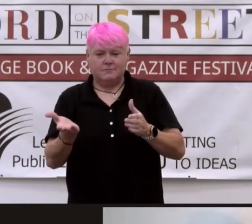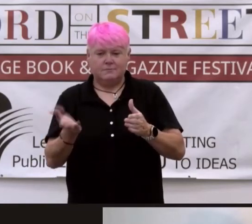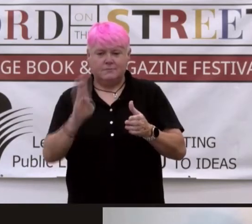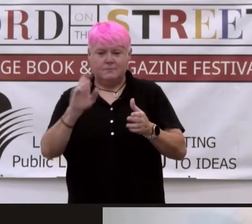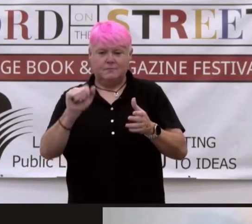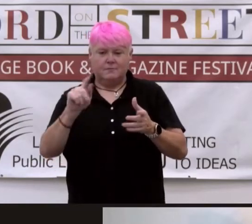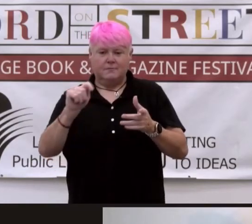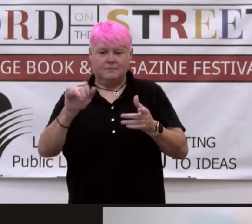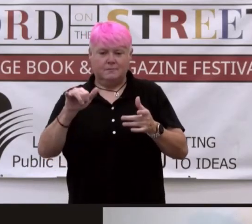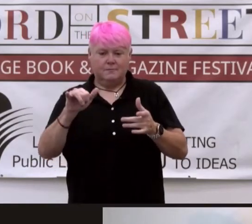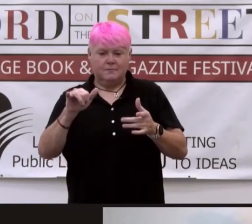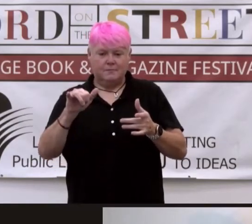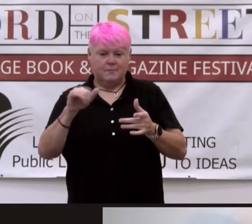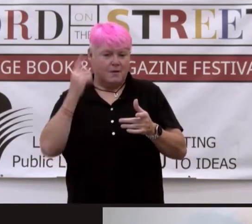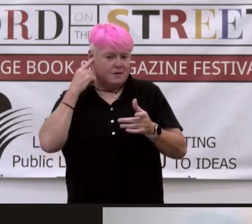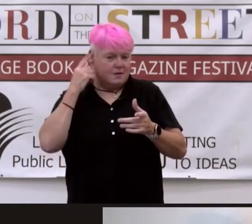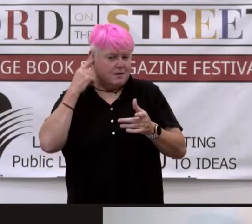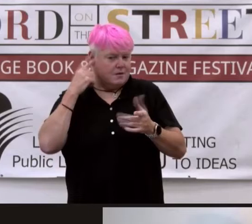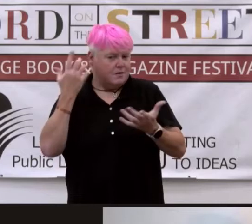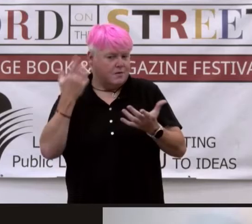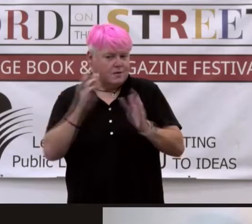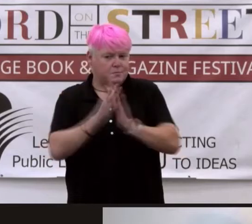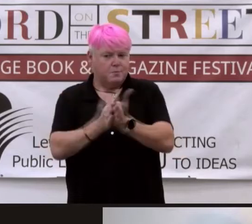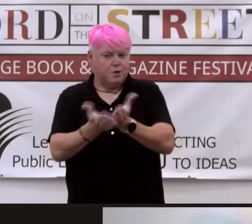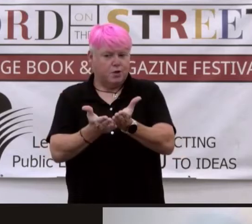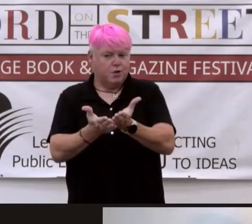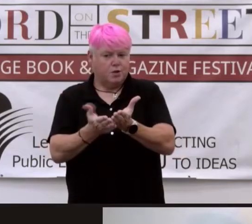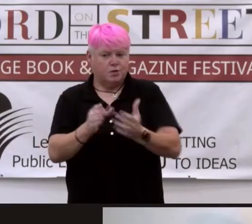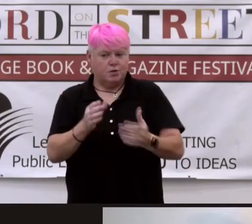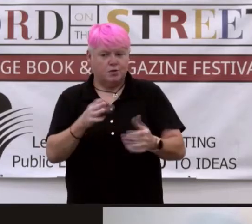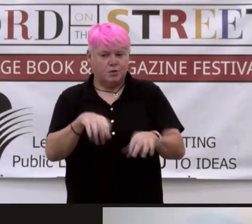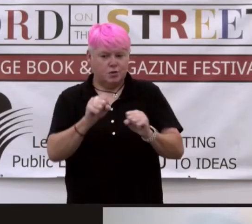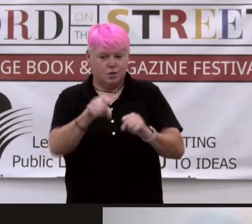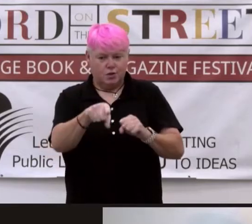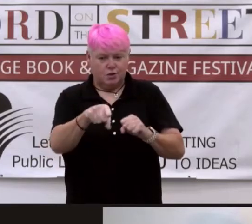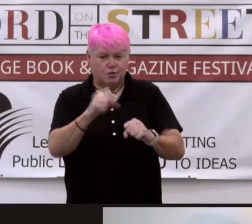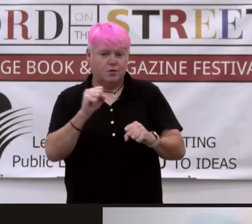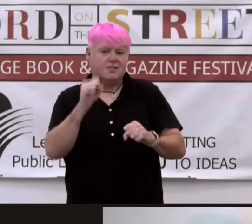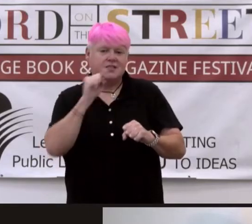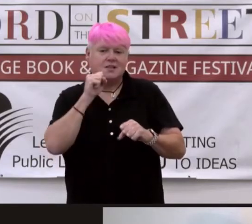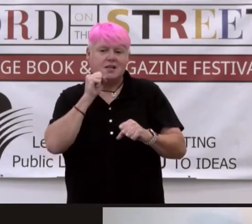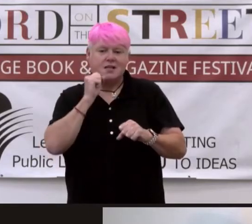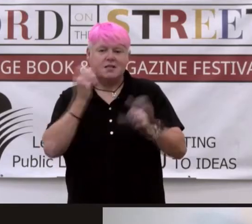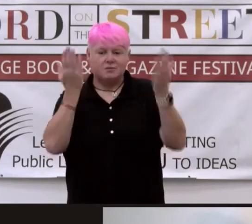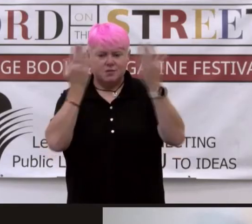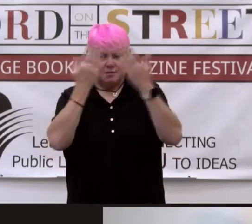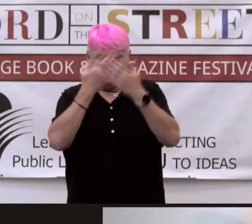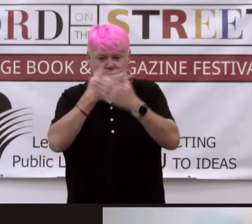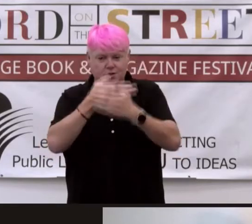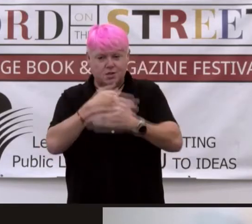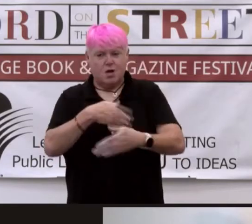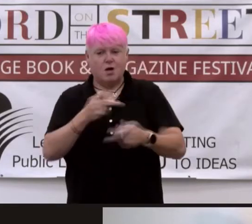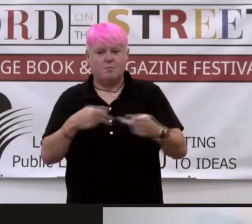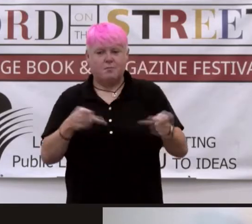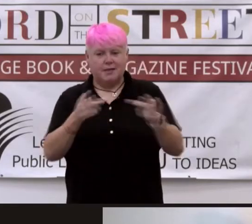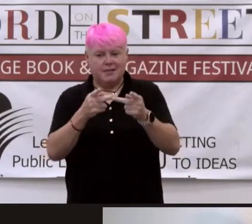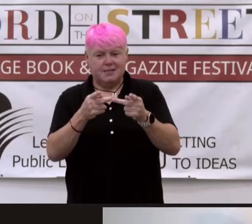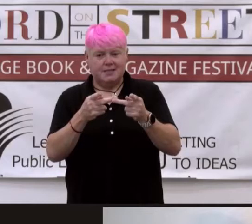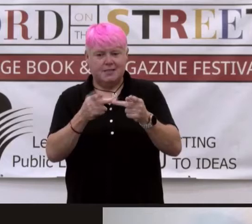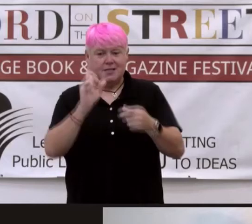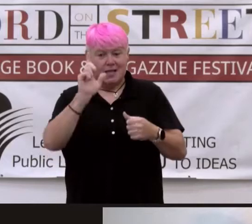sounds as though this book took you and Sadie into some very dark places. Does any of that linger